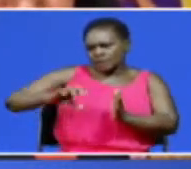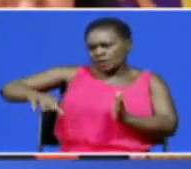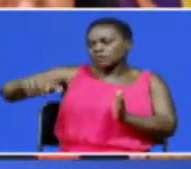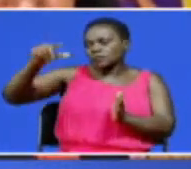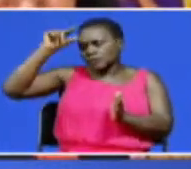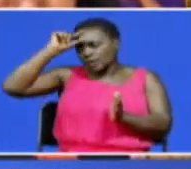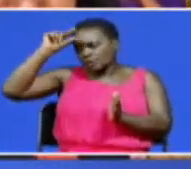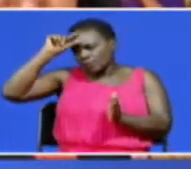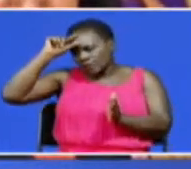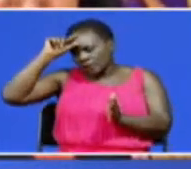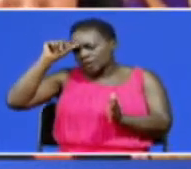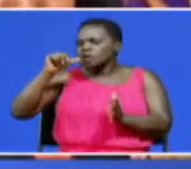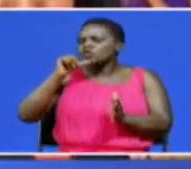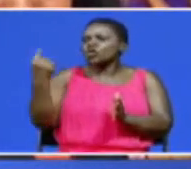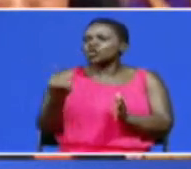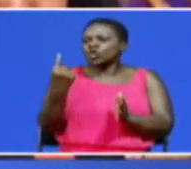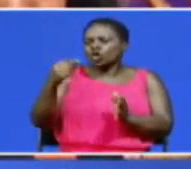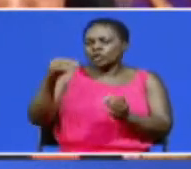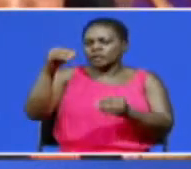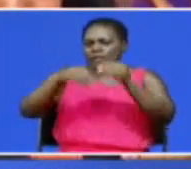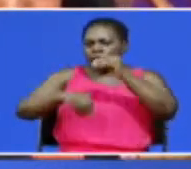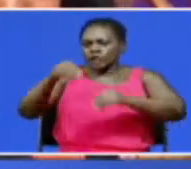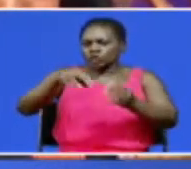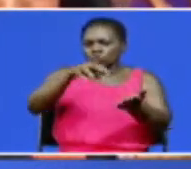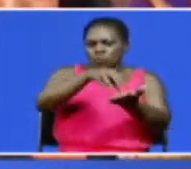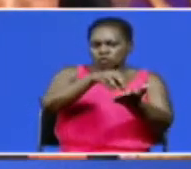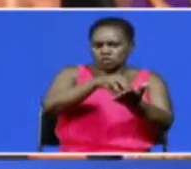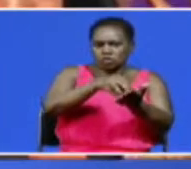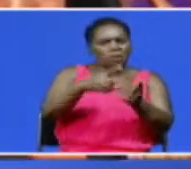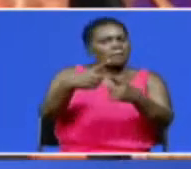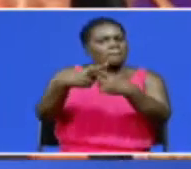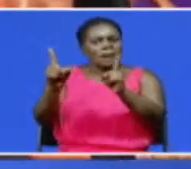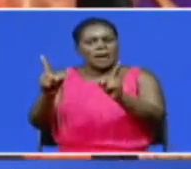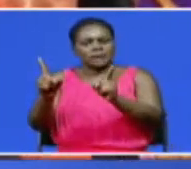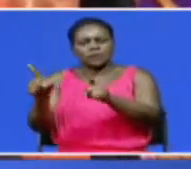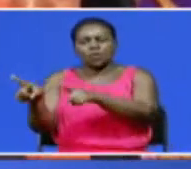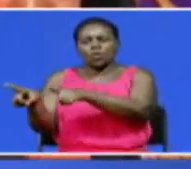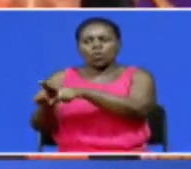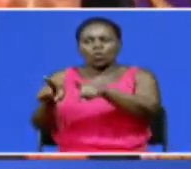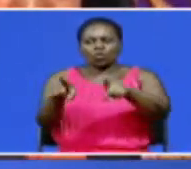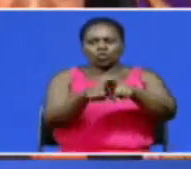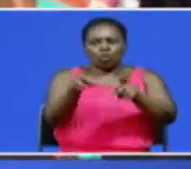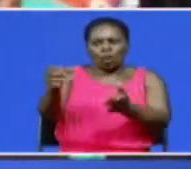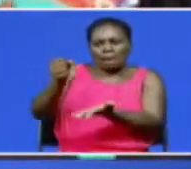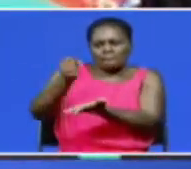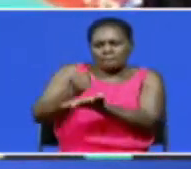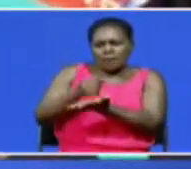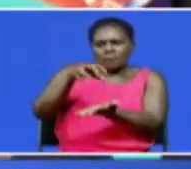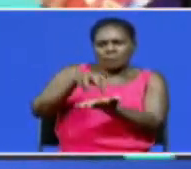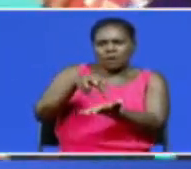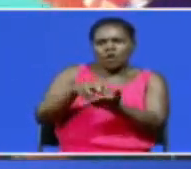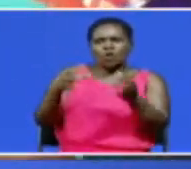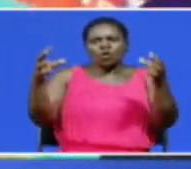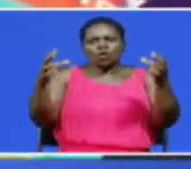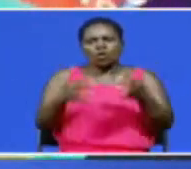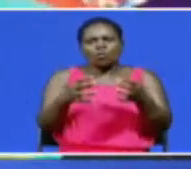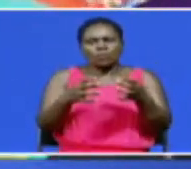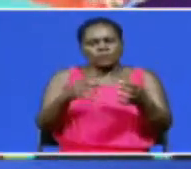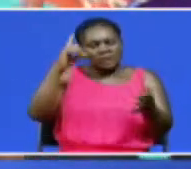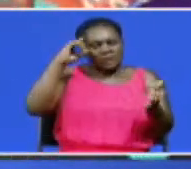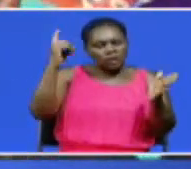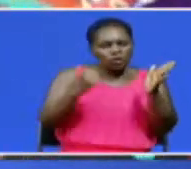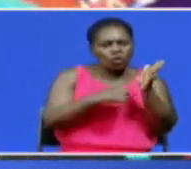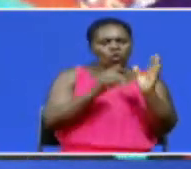government, not only elective positions but also appointed position. Kama jamii